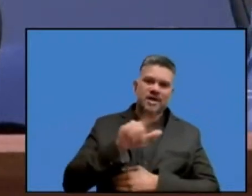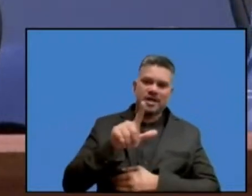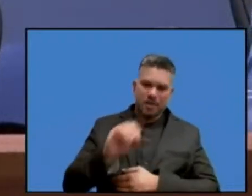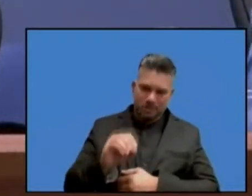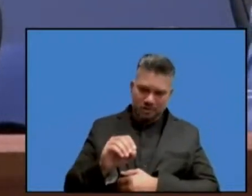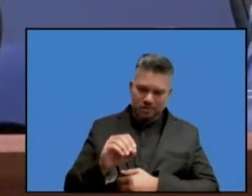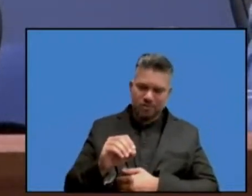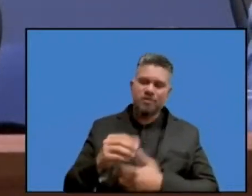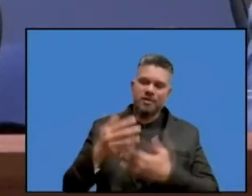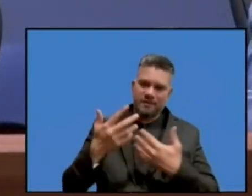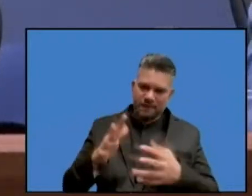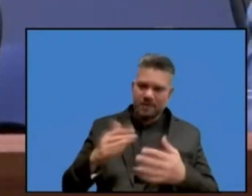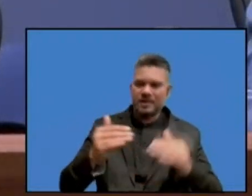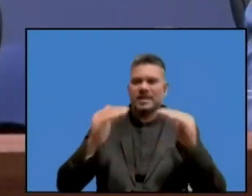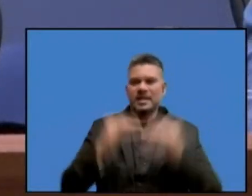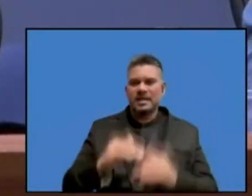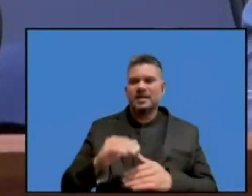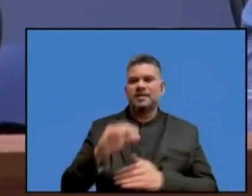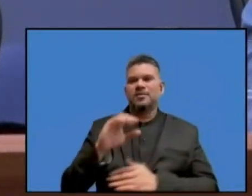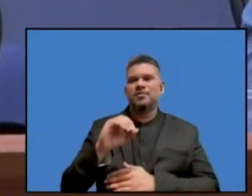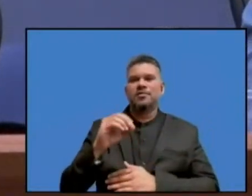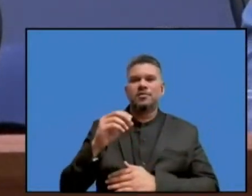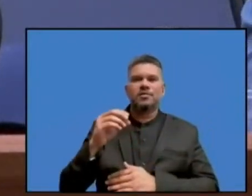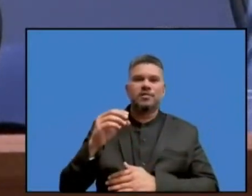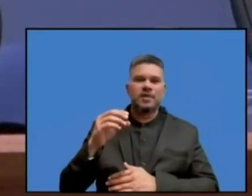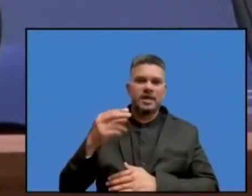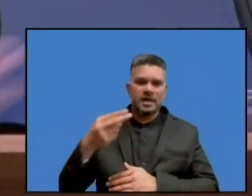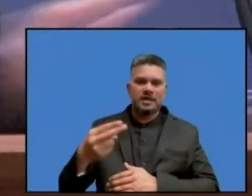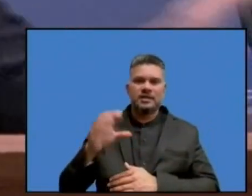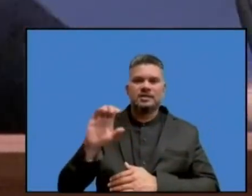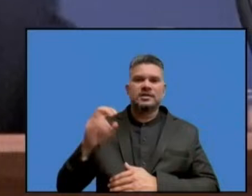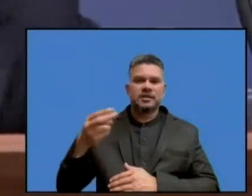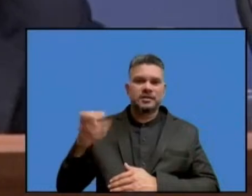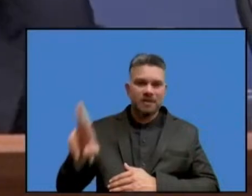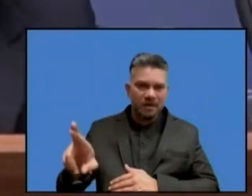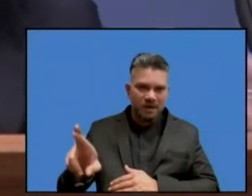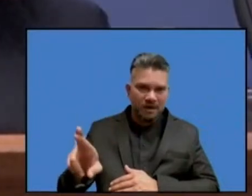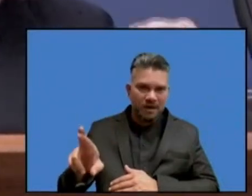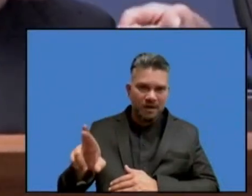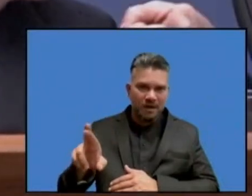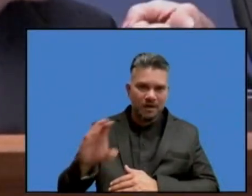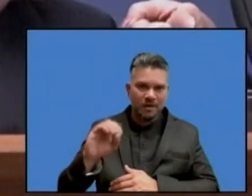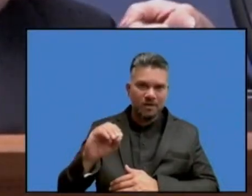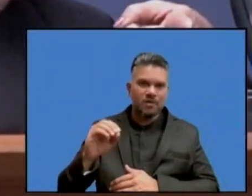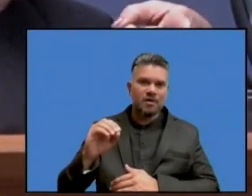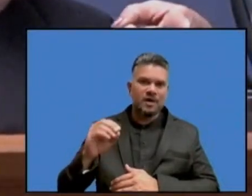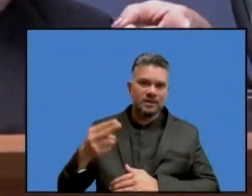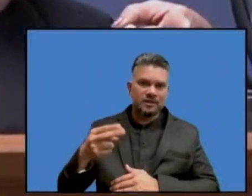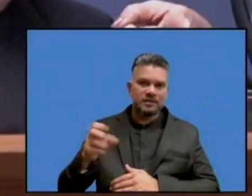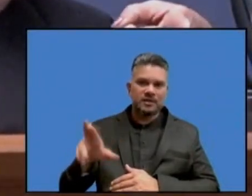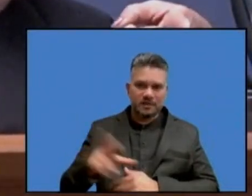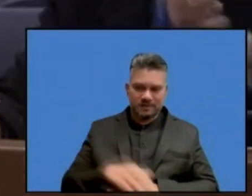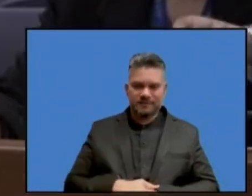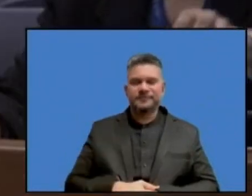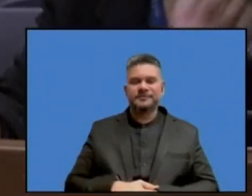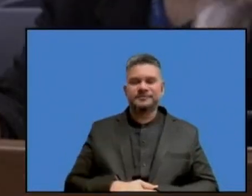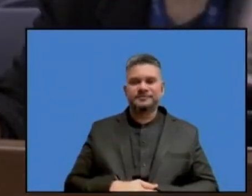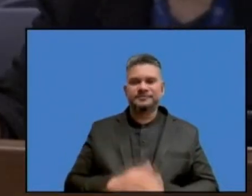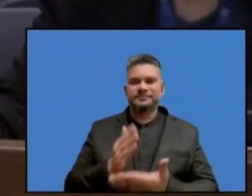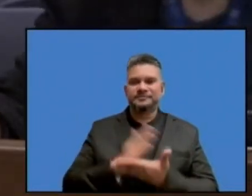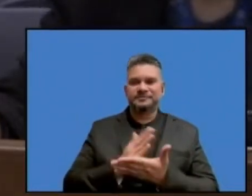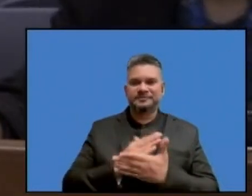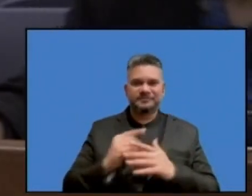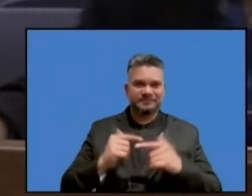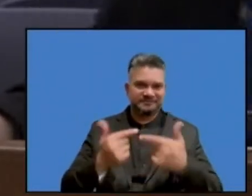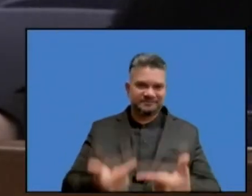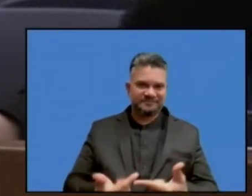CHCHO. Sorry. Thank you, Madam Chair. Excellencies, ladies and gentlemen. Noting that labor